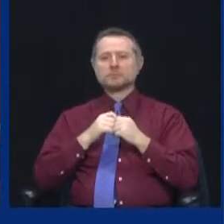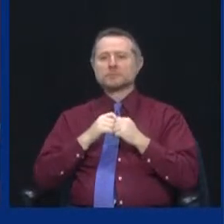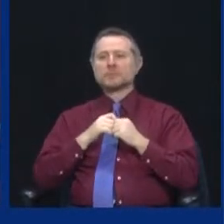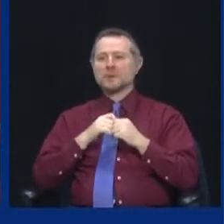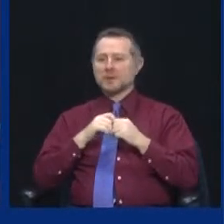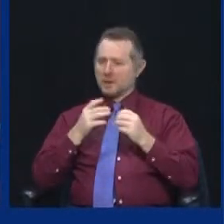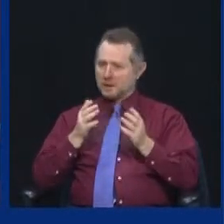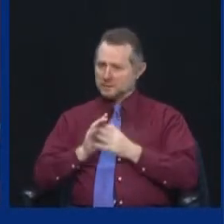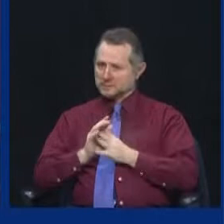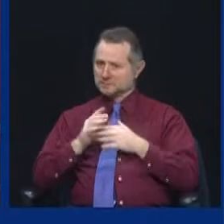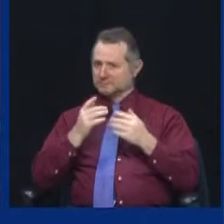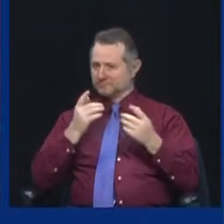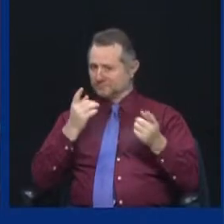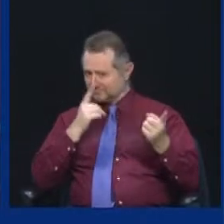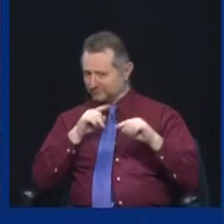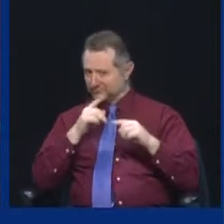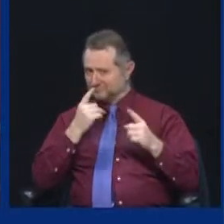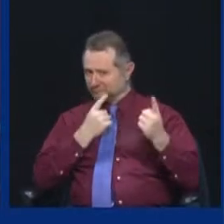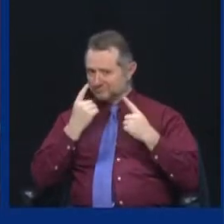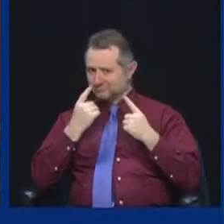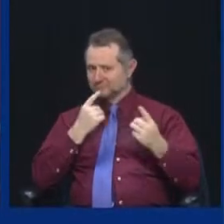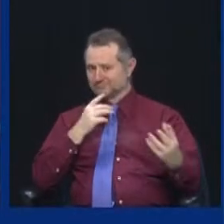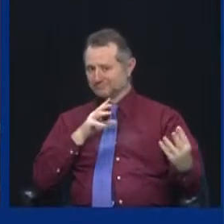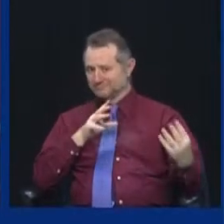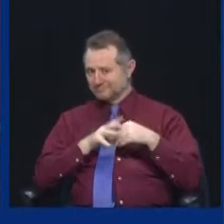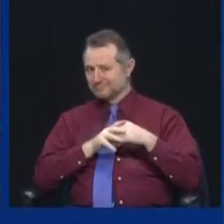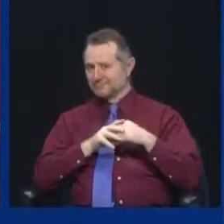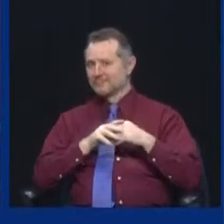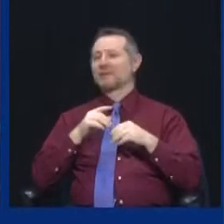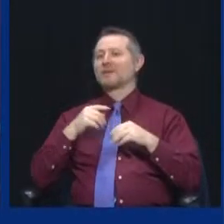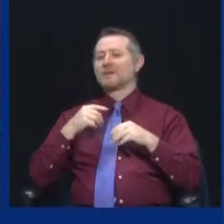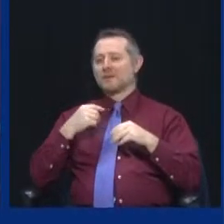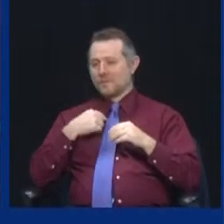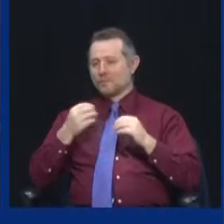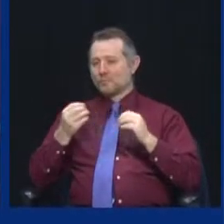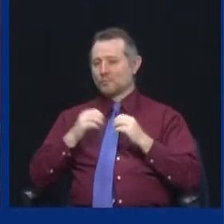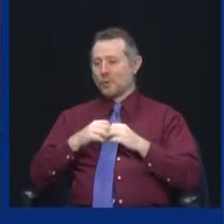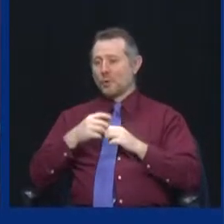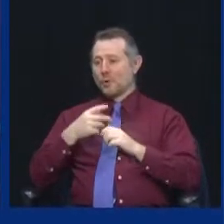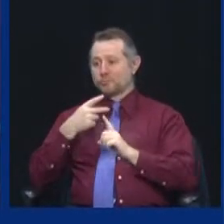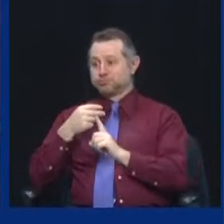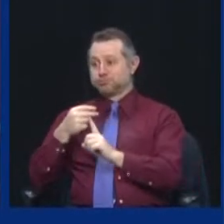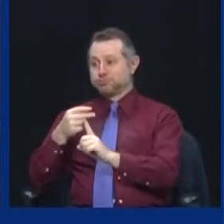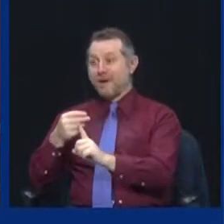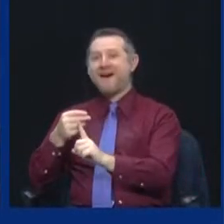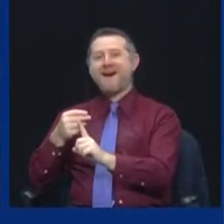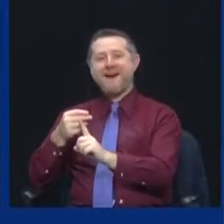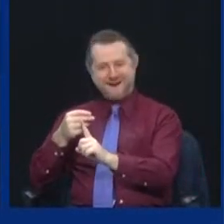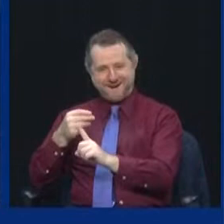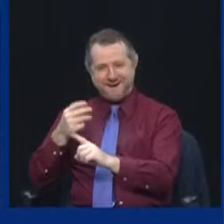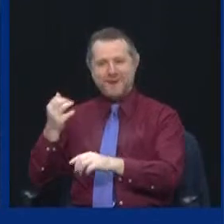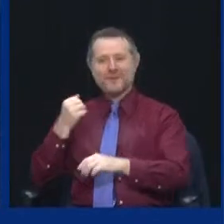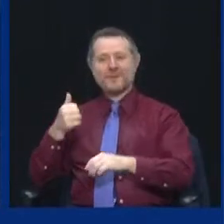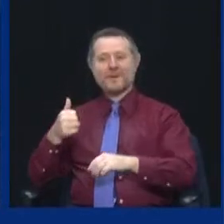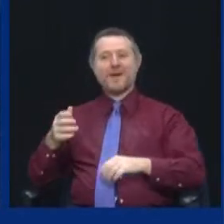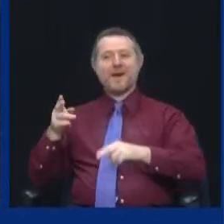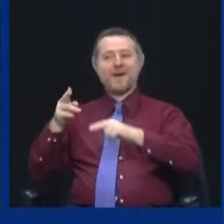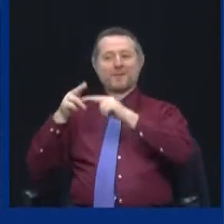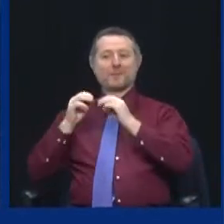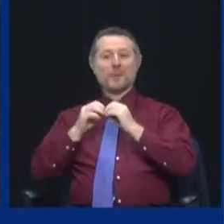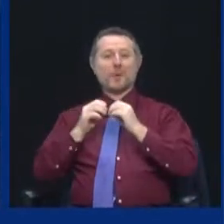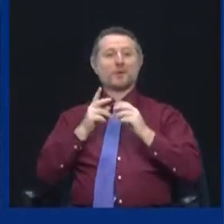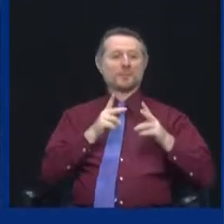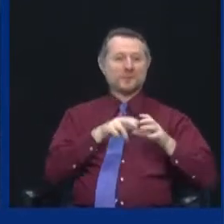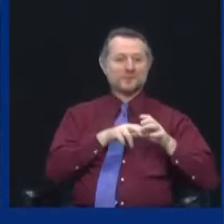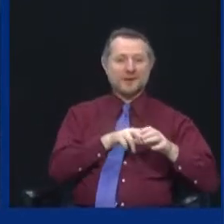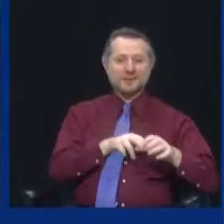to consider it strongly. You get more shots in arms, you get more riders on the trains.